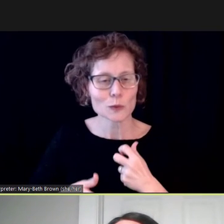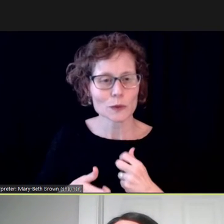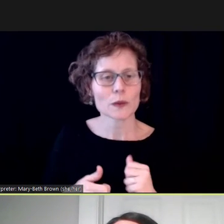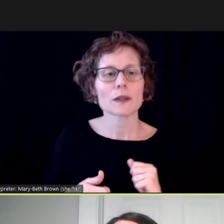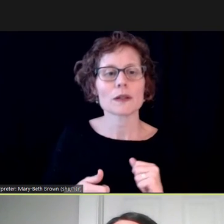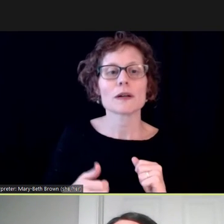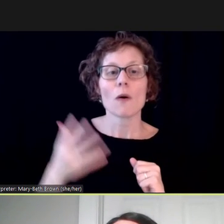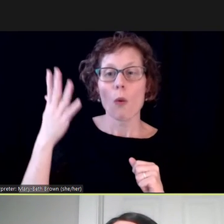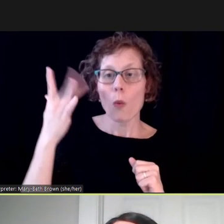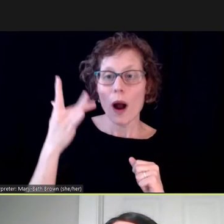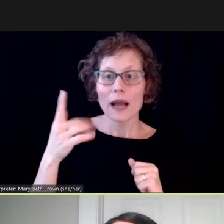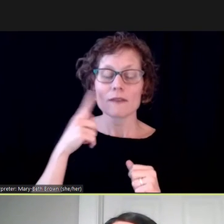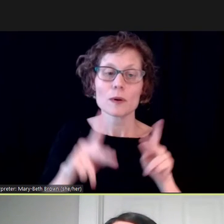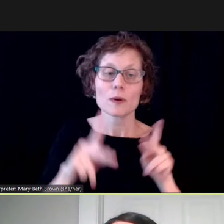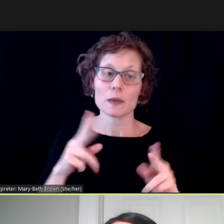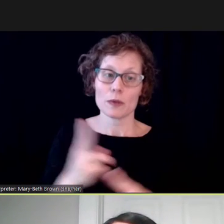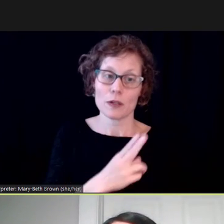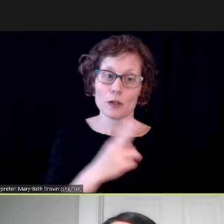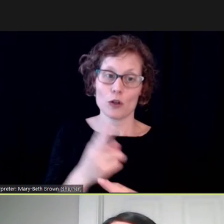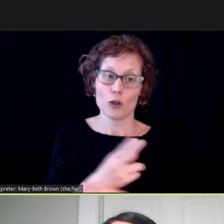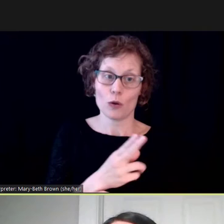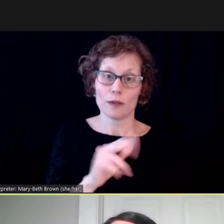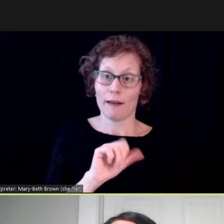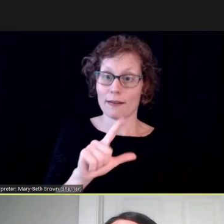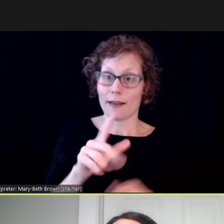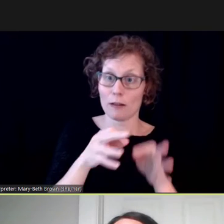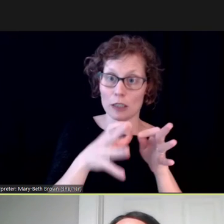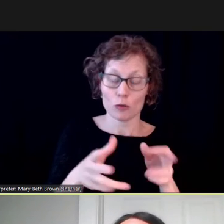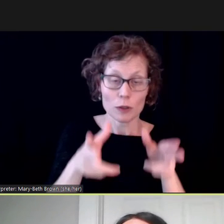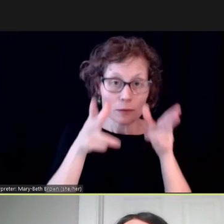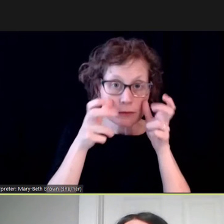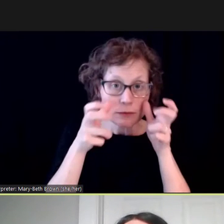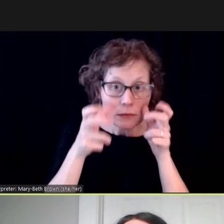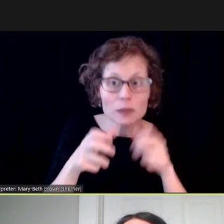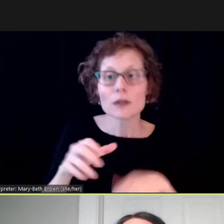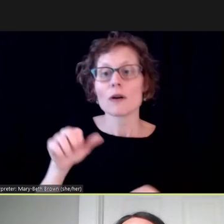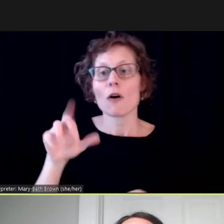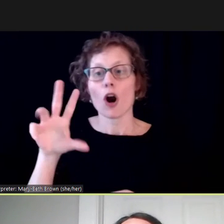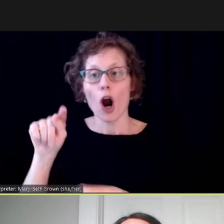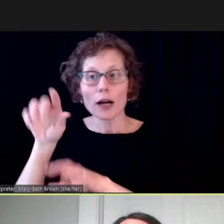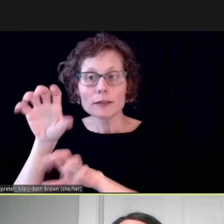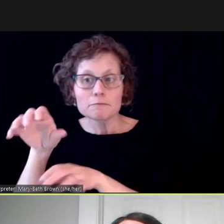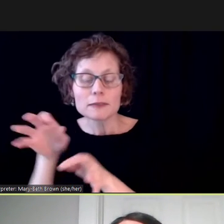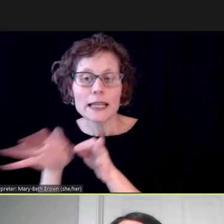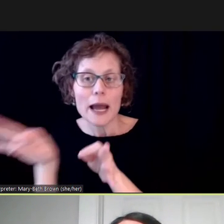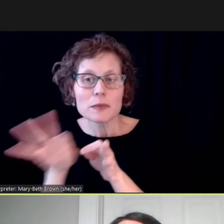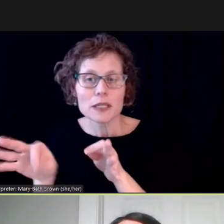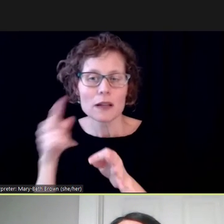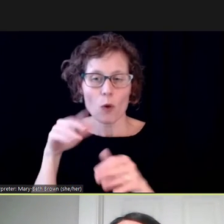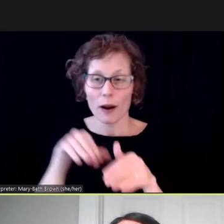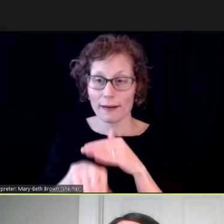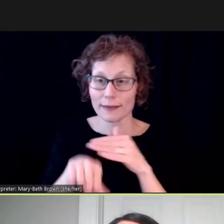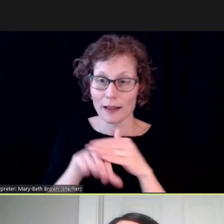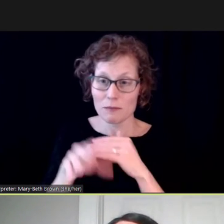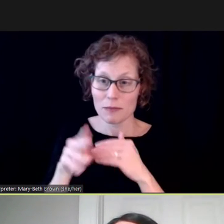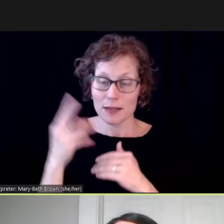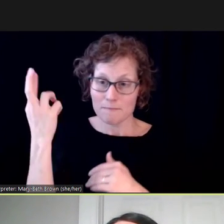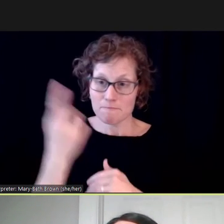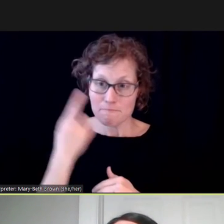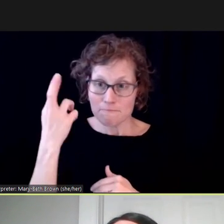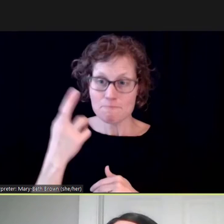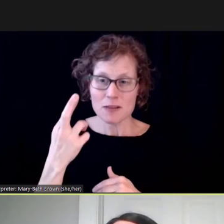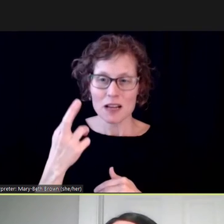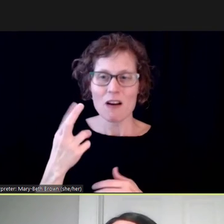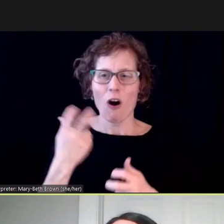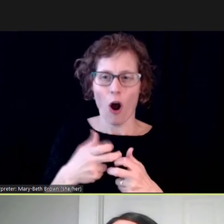for people that are using the ASL interpreters or cart captioning for accessibility. It's